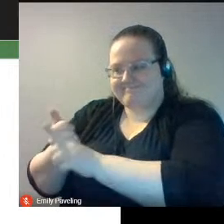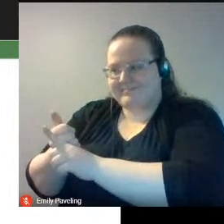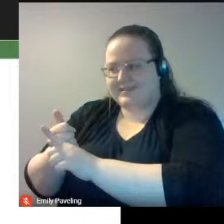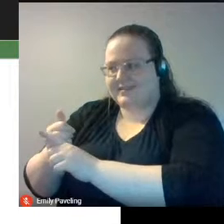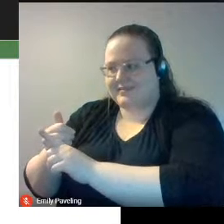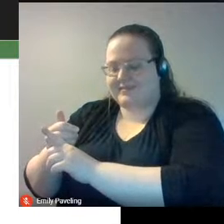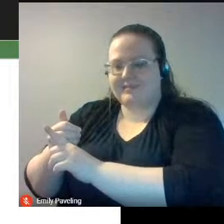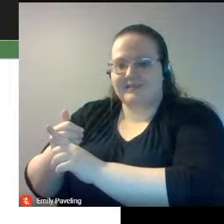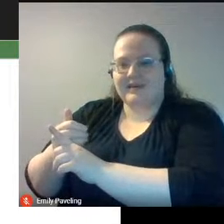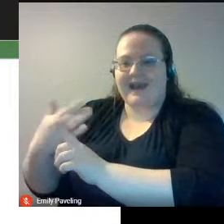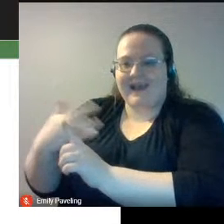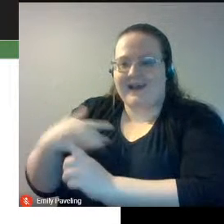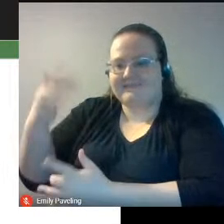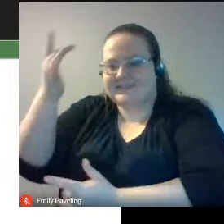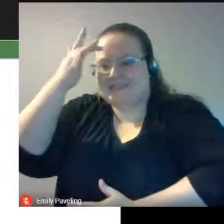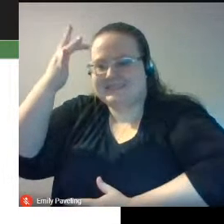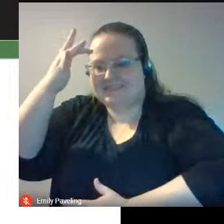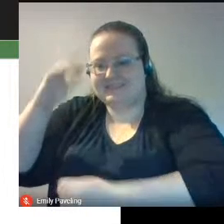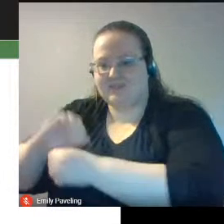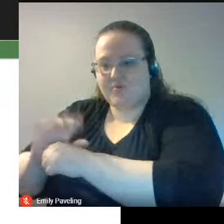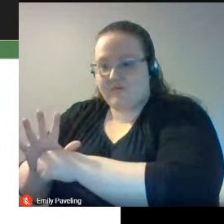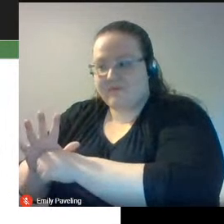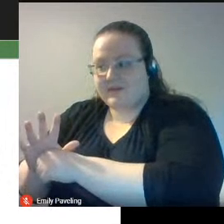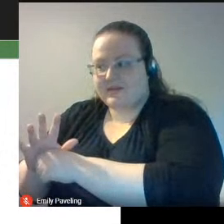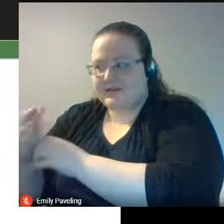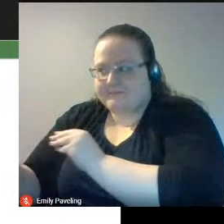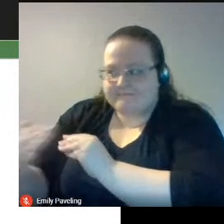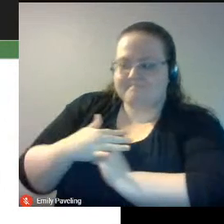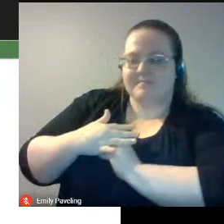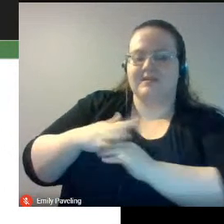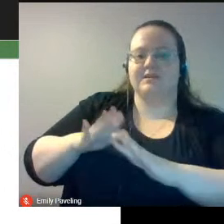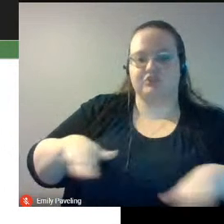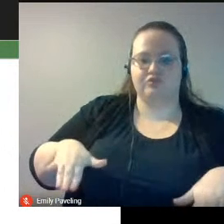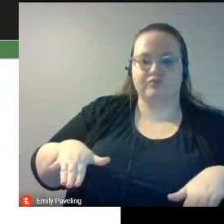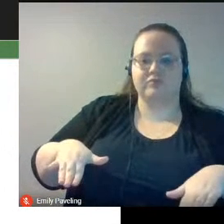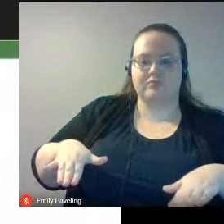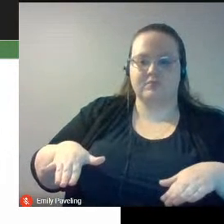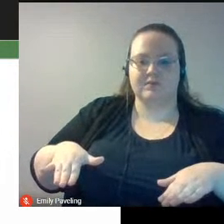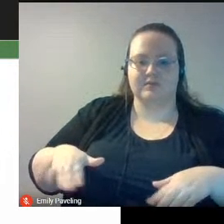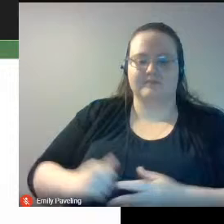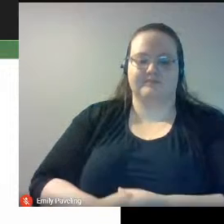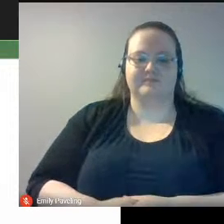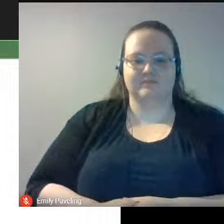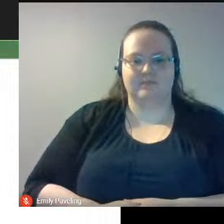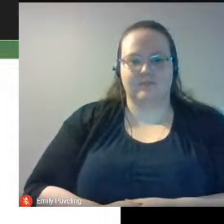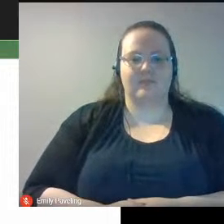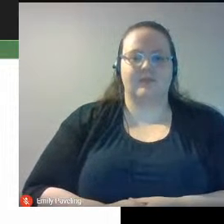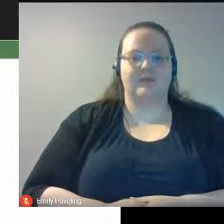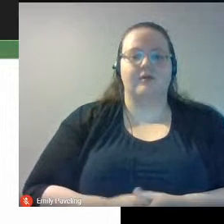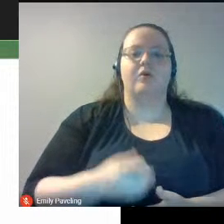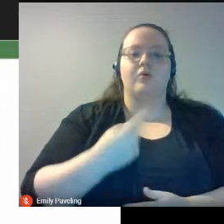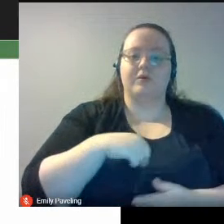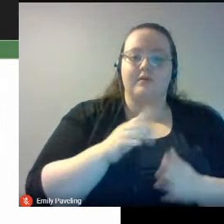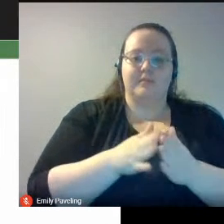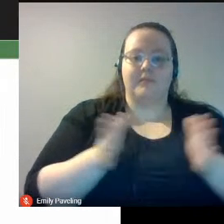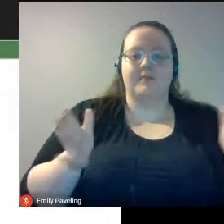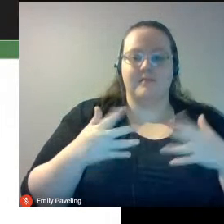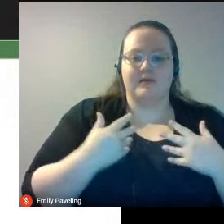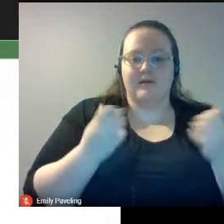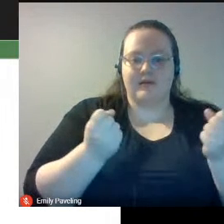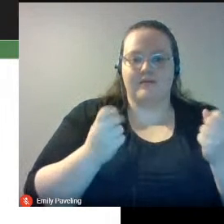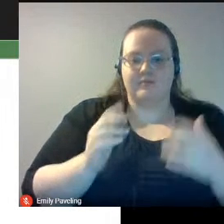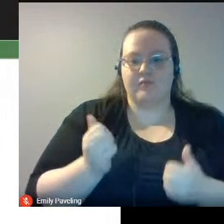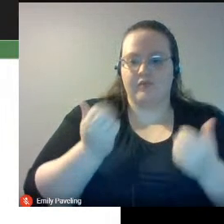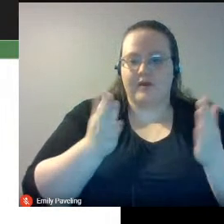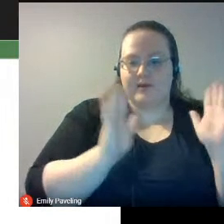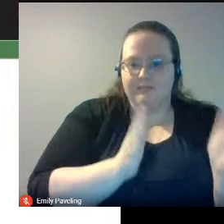So for our part in public health, we provide guidance in line with the provincial plan around implementing appropriate infection prevention